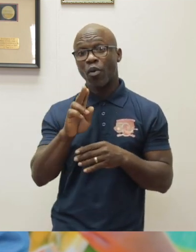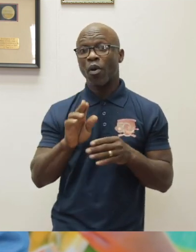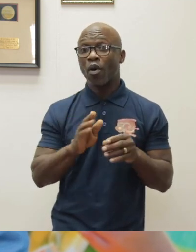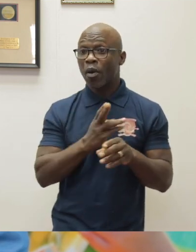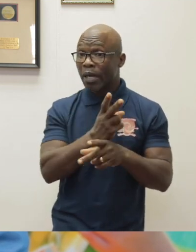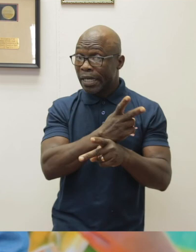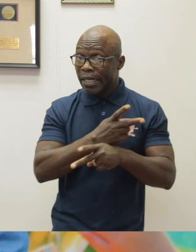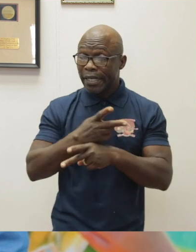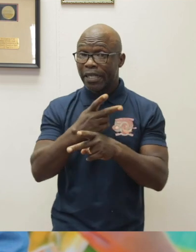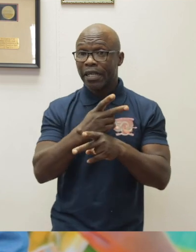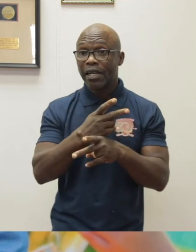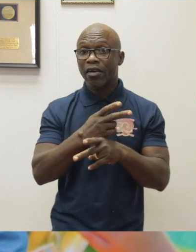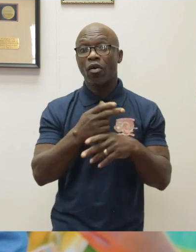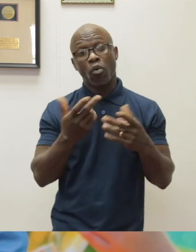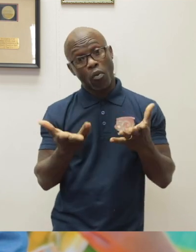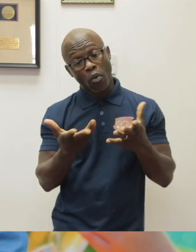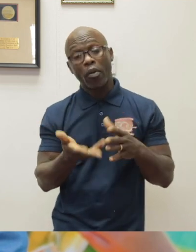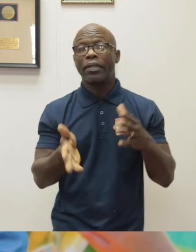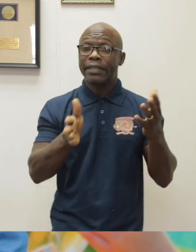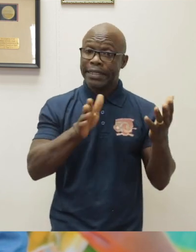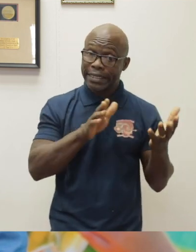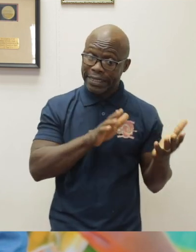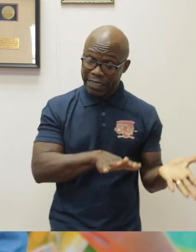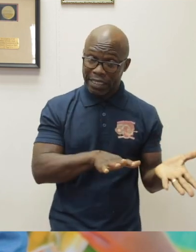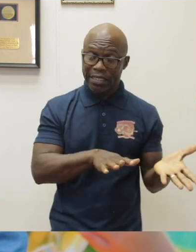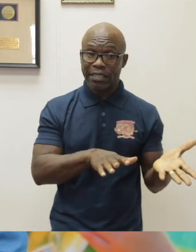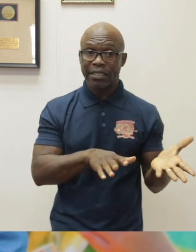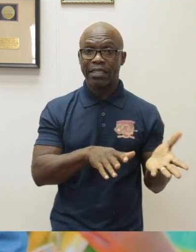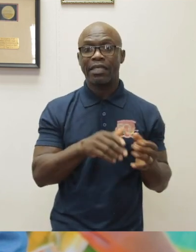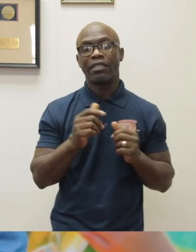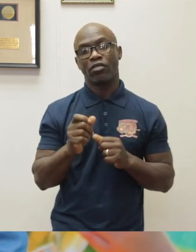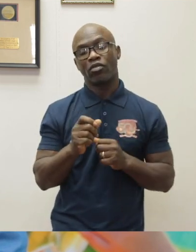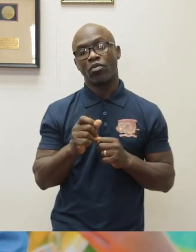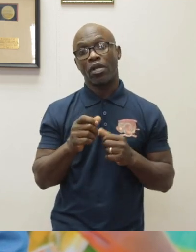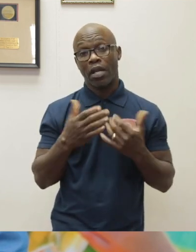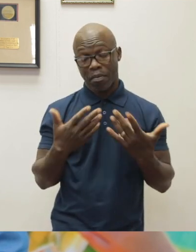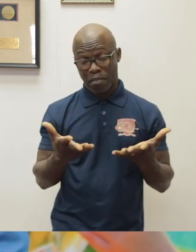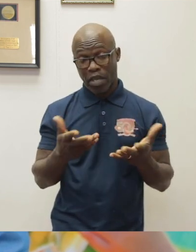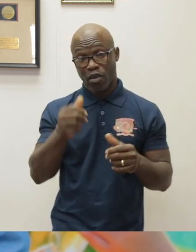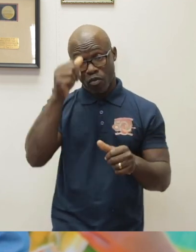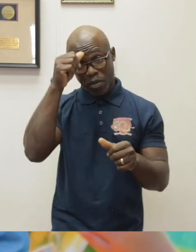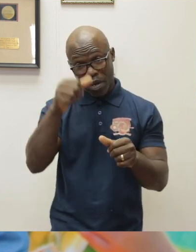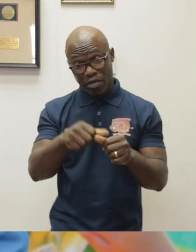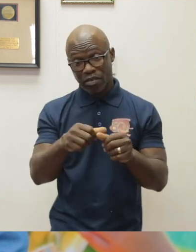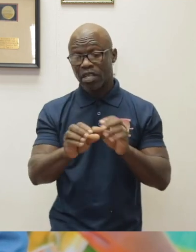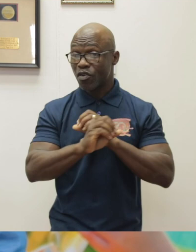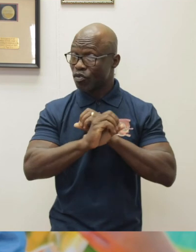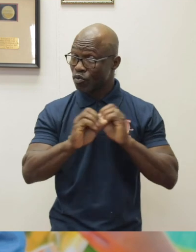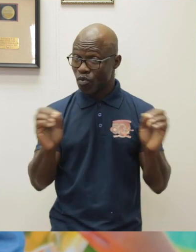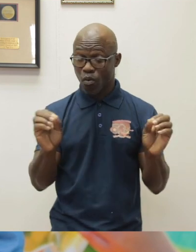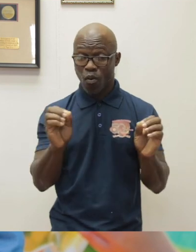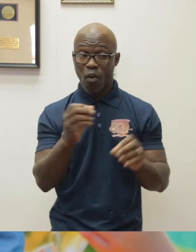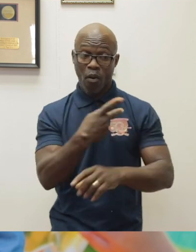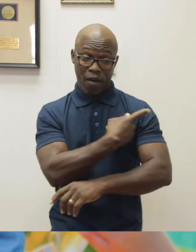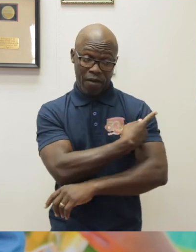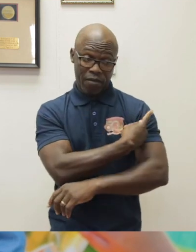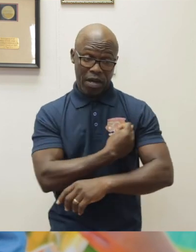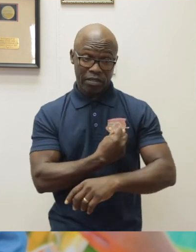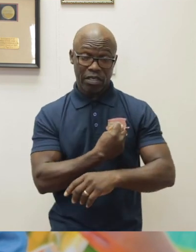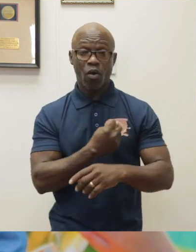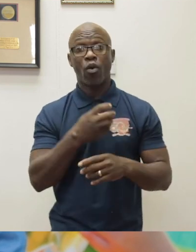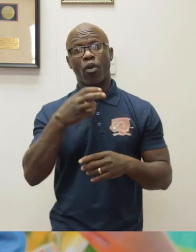exempted. Ladies and gentlemen, let me remind you that there is no vaccine, nor the WHO